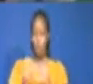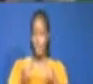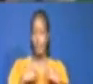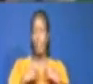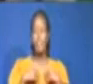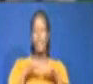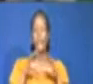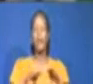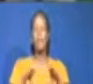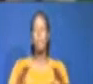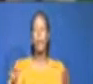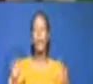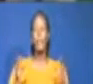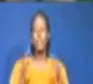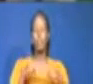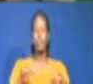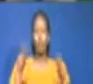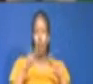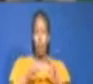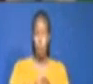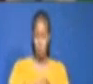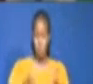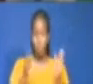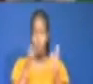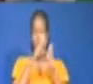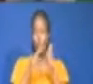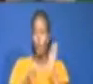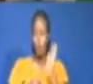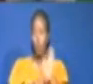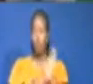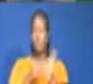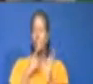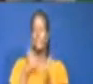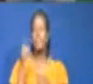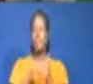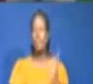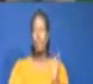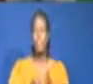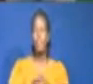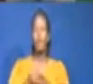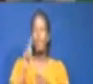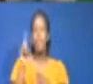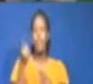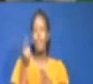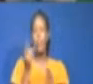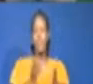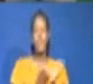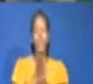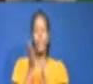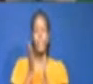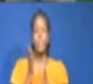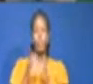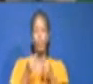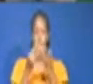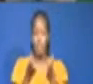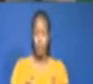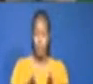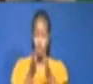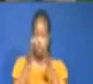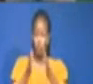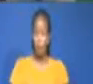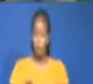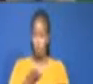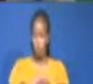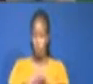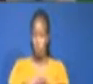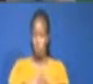And under the rules of disposal of properties then, the first right of refusal was granted to the occupant of the house. So I got